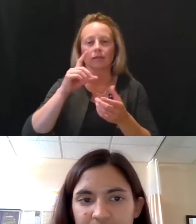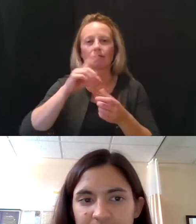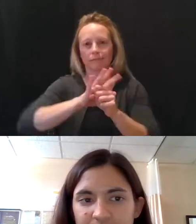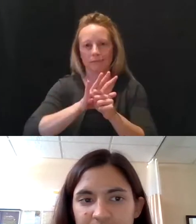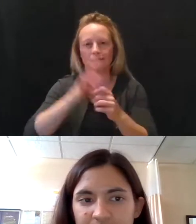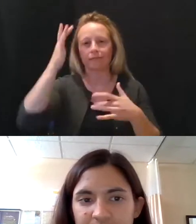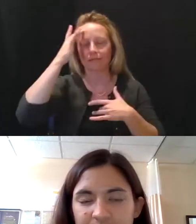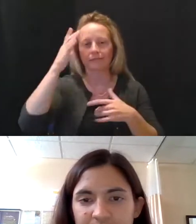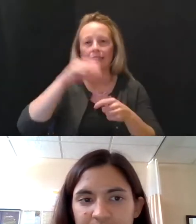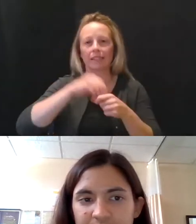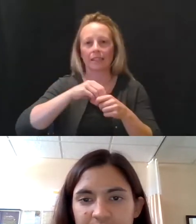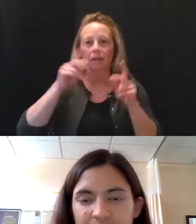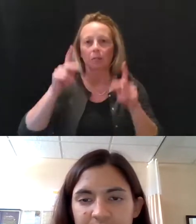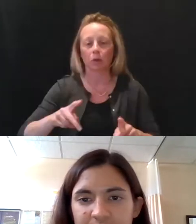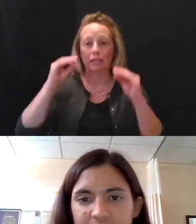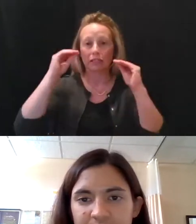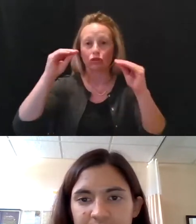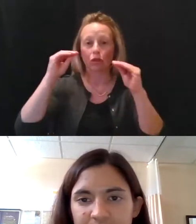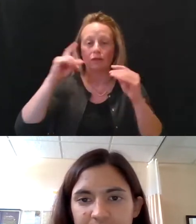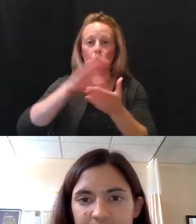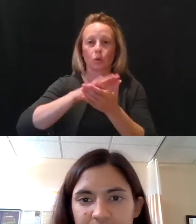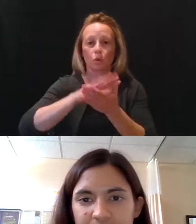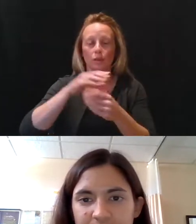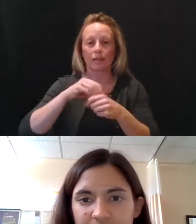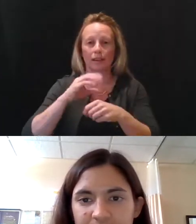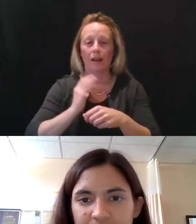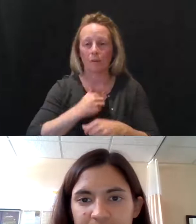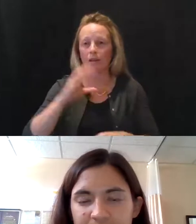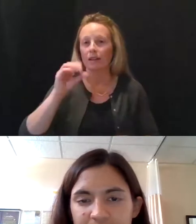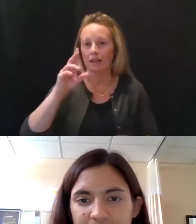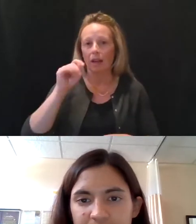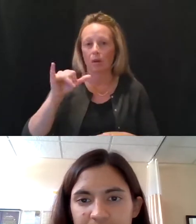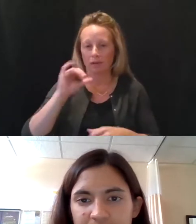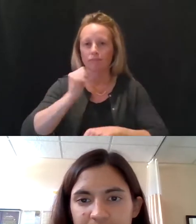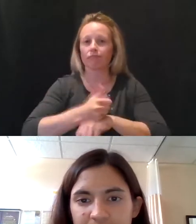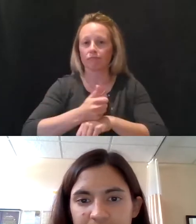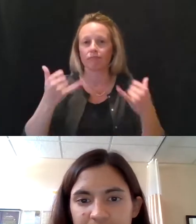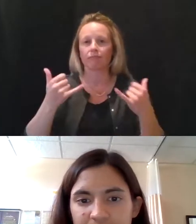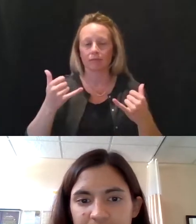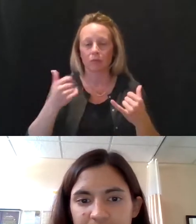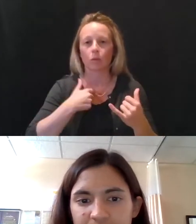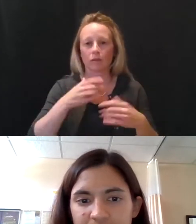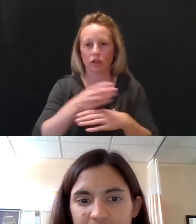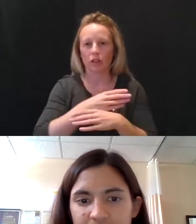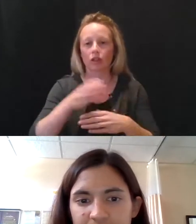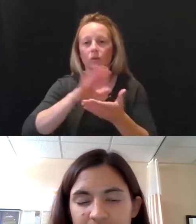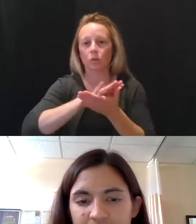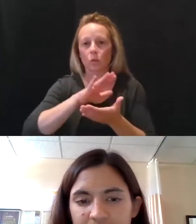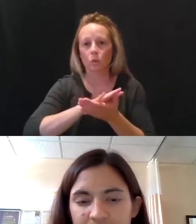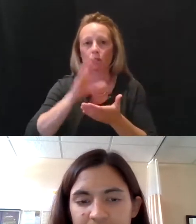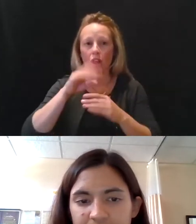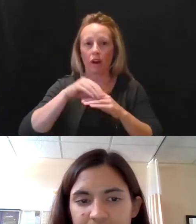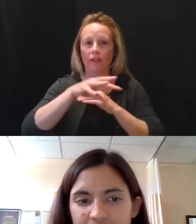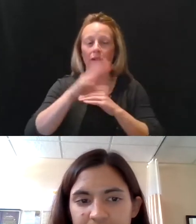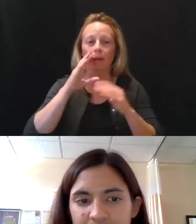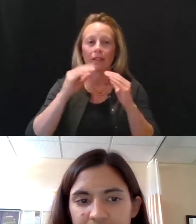in-person instruction for the schools in our county. We have shared on numerous occasions that schools are affected by the level